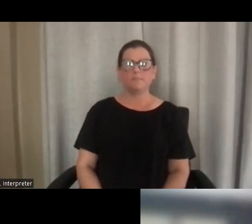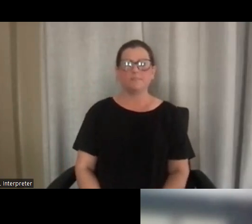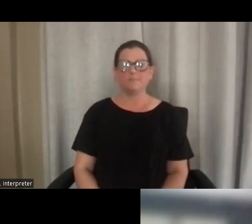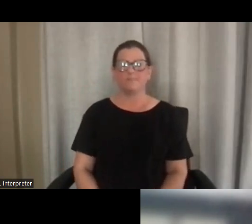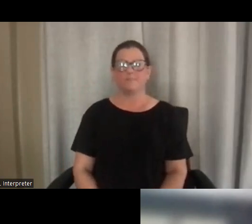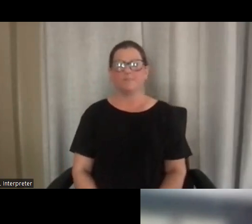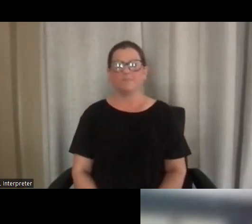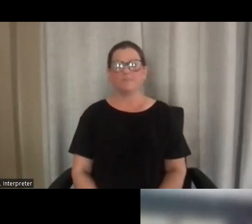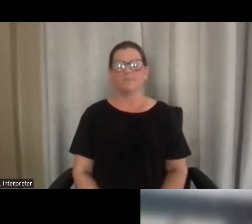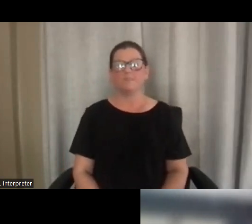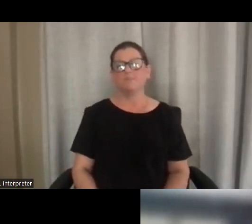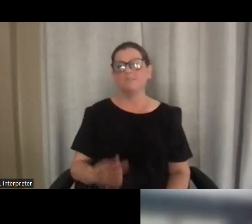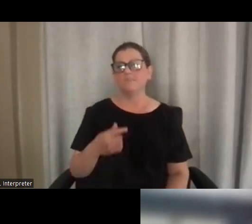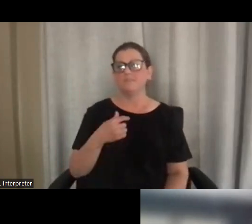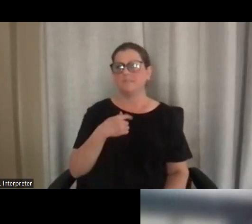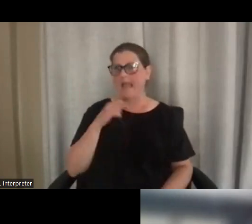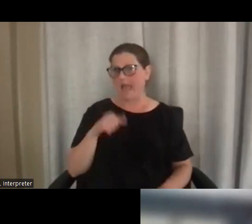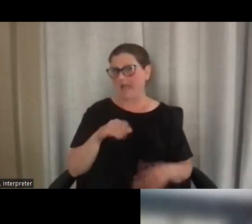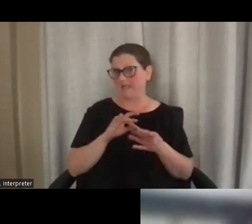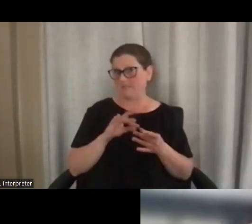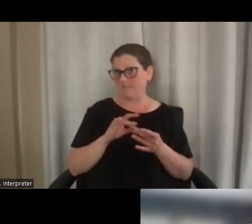I can start us all, Lindsay, if you want.